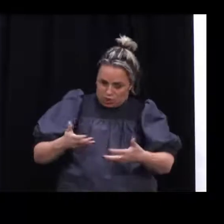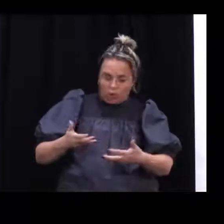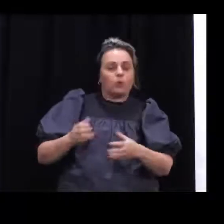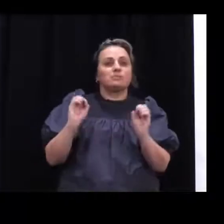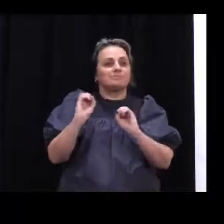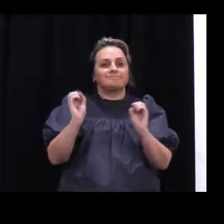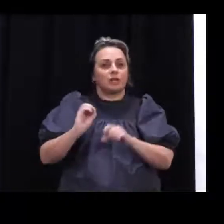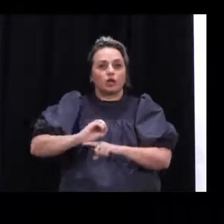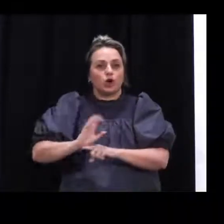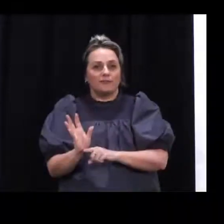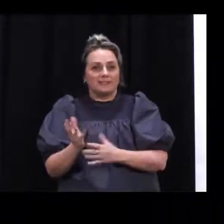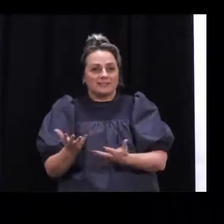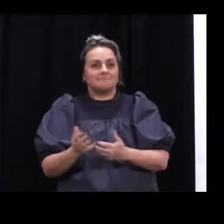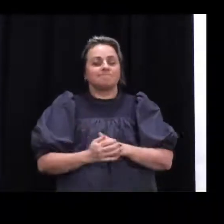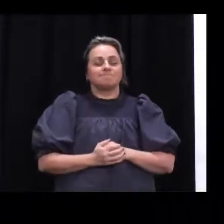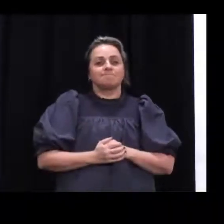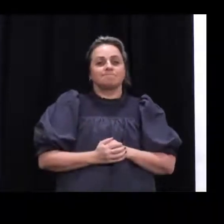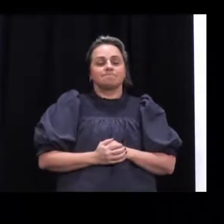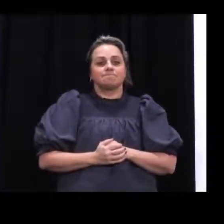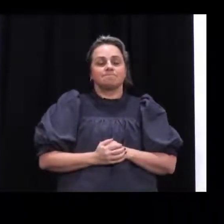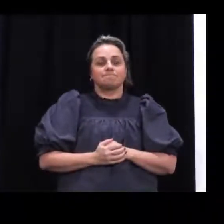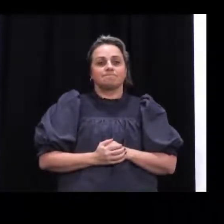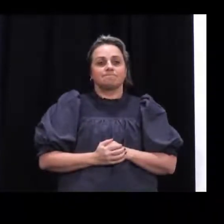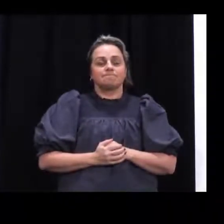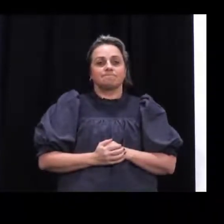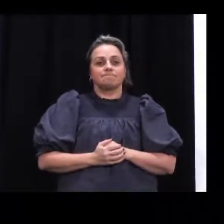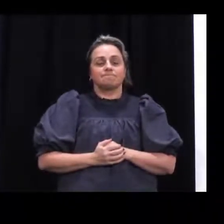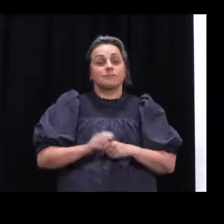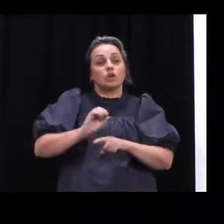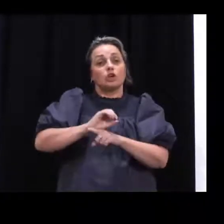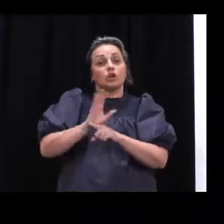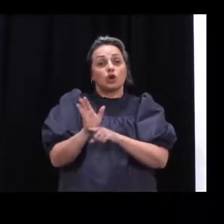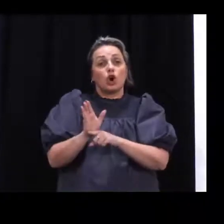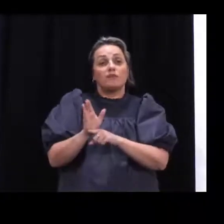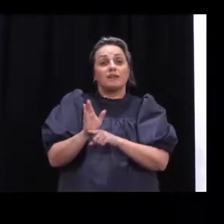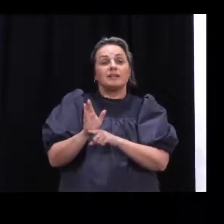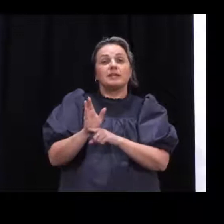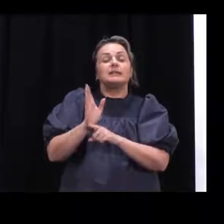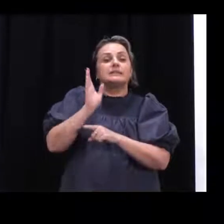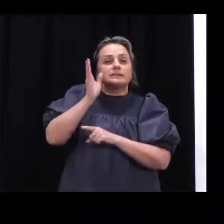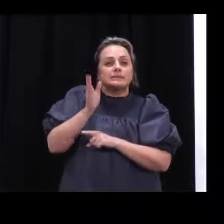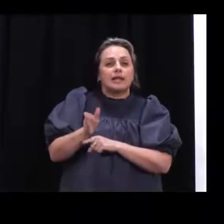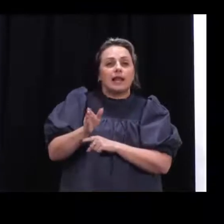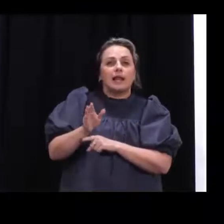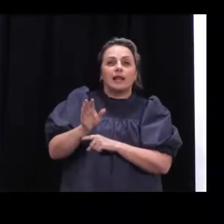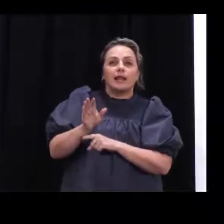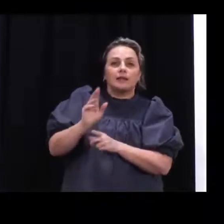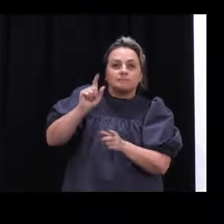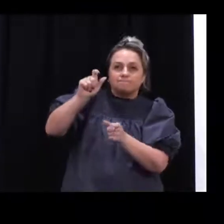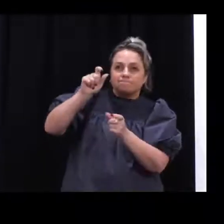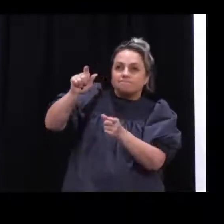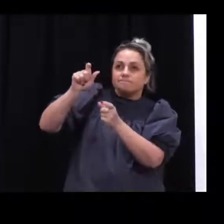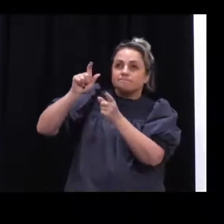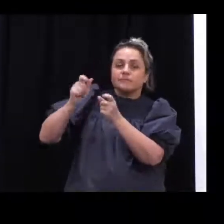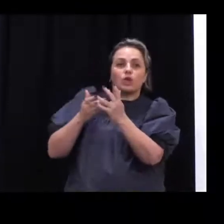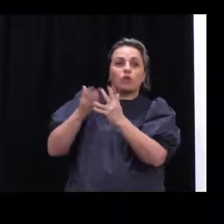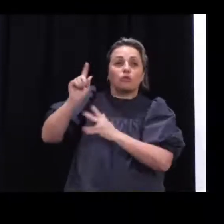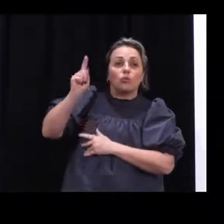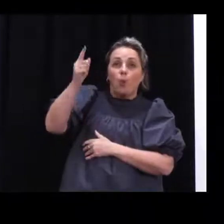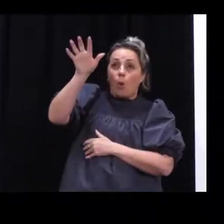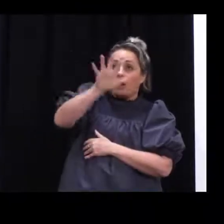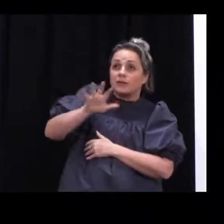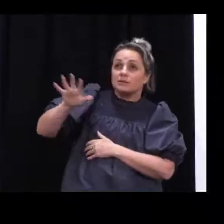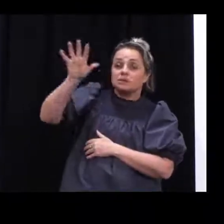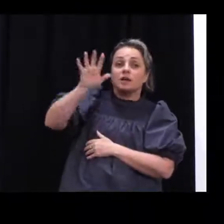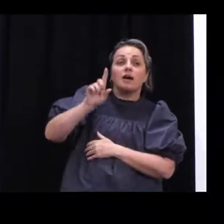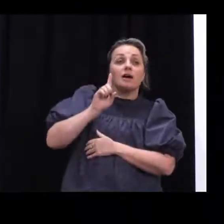plant. And while COVID-19 continues to be detected in a number of locations across Tamaki Makaurau, for the first time